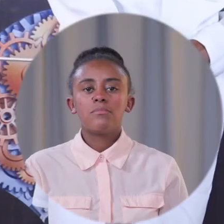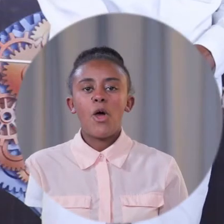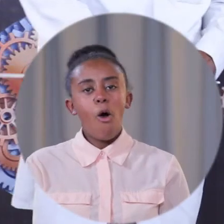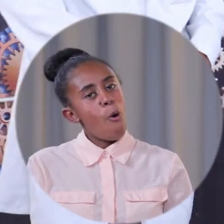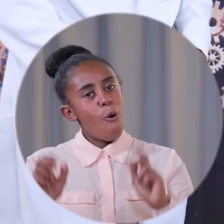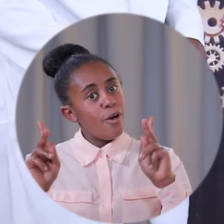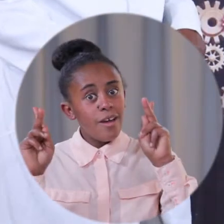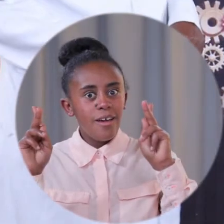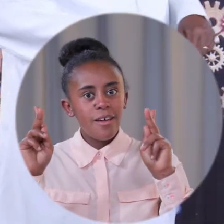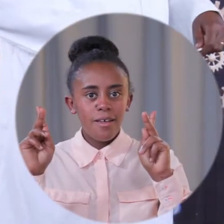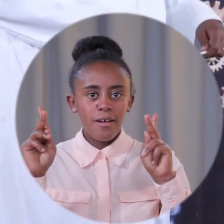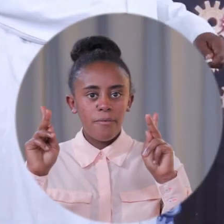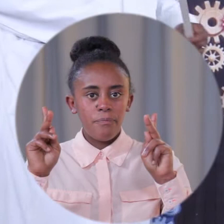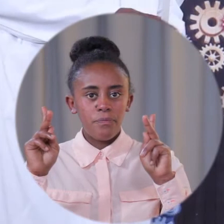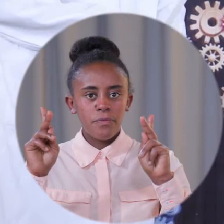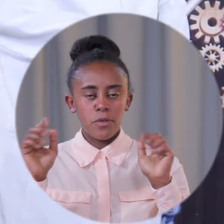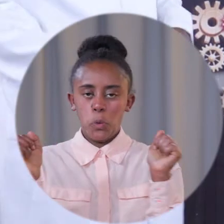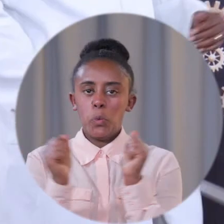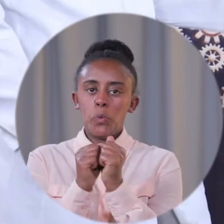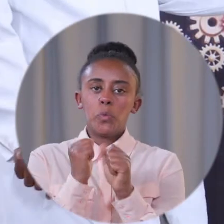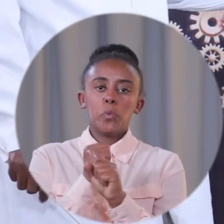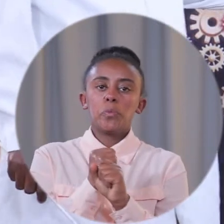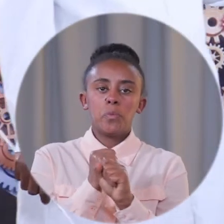Okay, let's do it together.